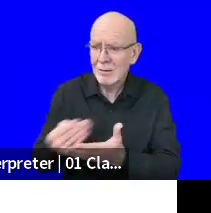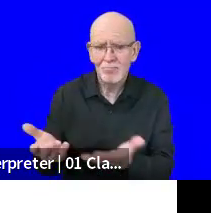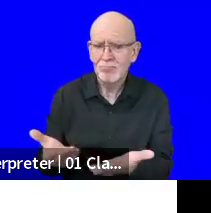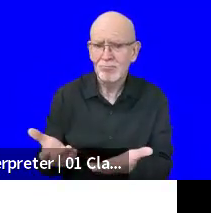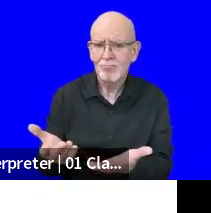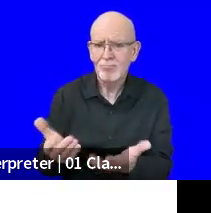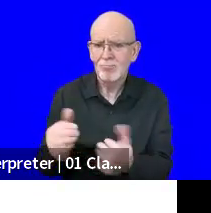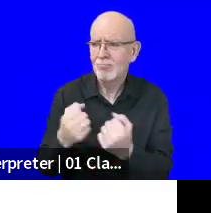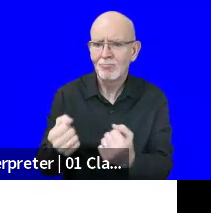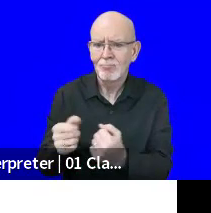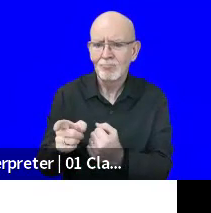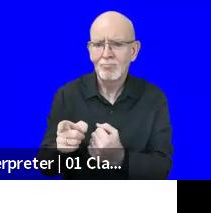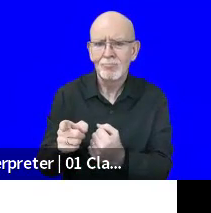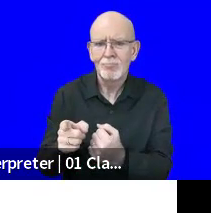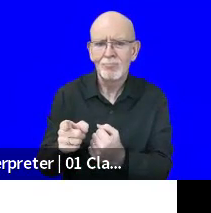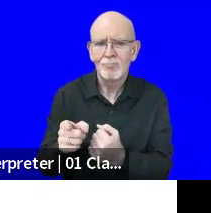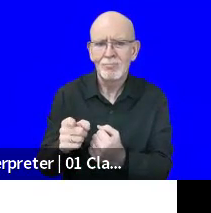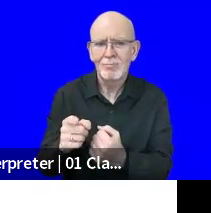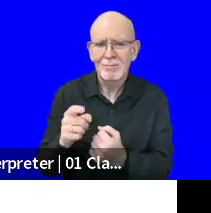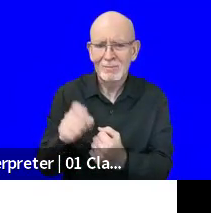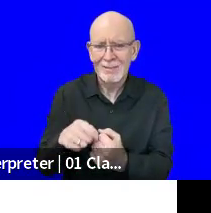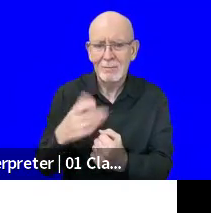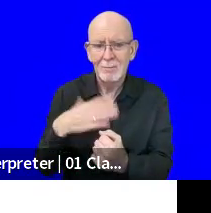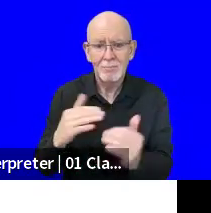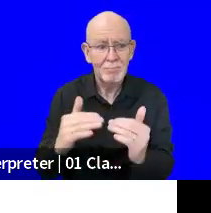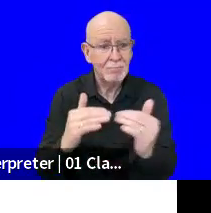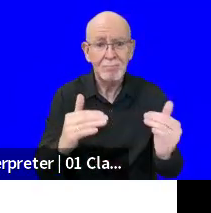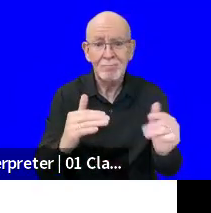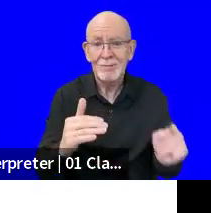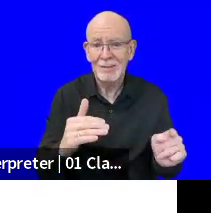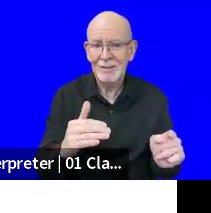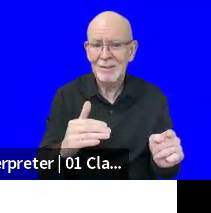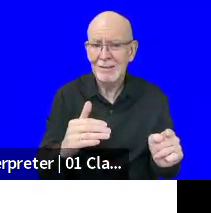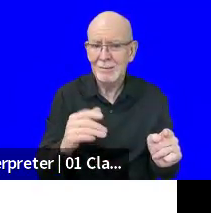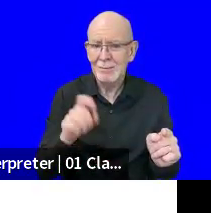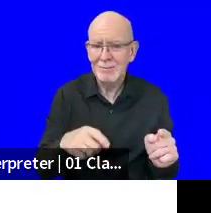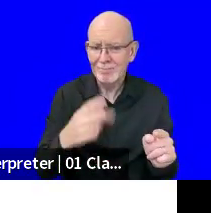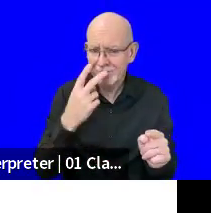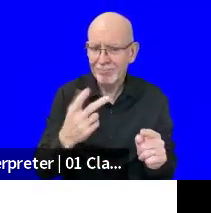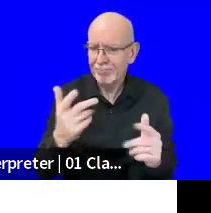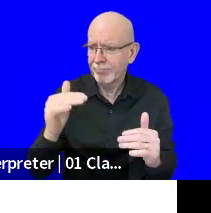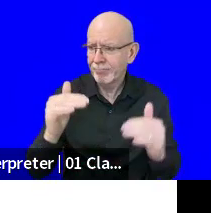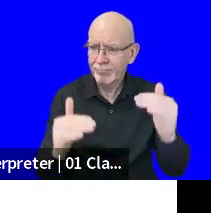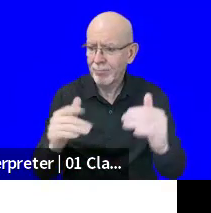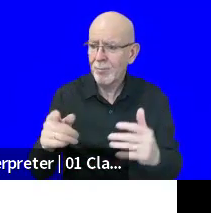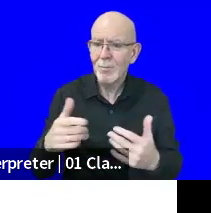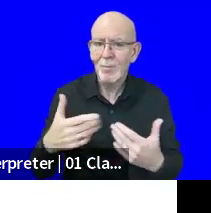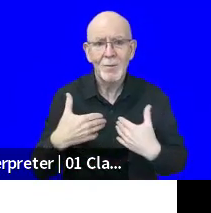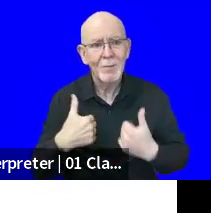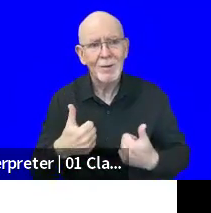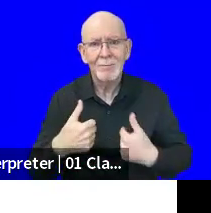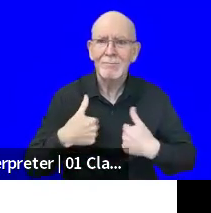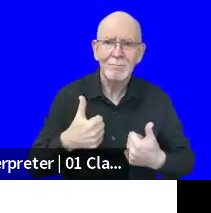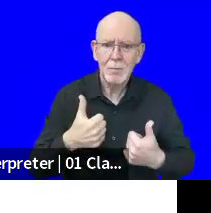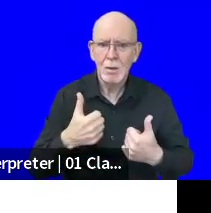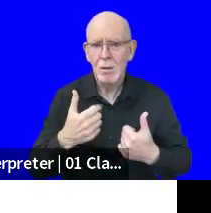of well-being. So either way, there's a loss in economic well-being if those disability-related costs